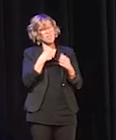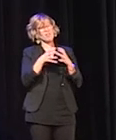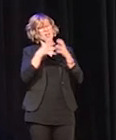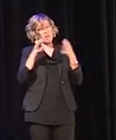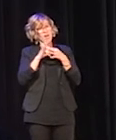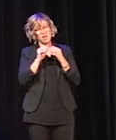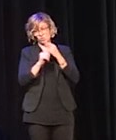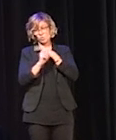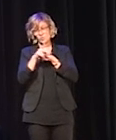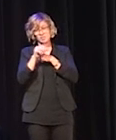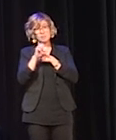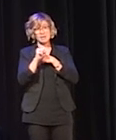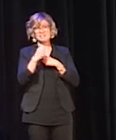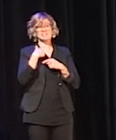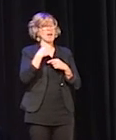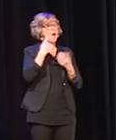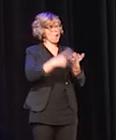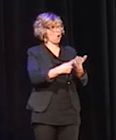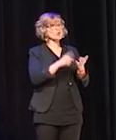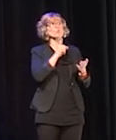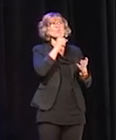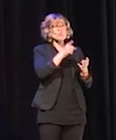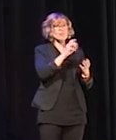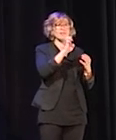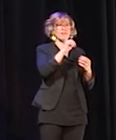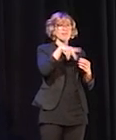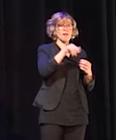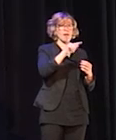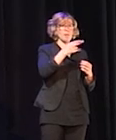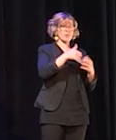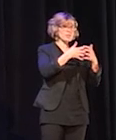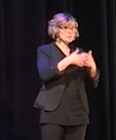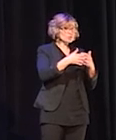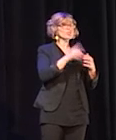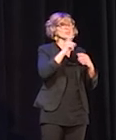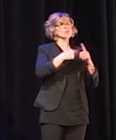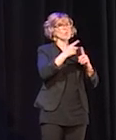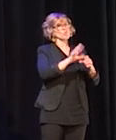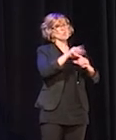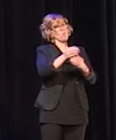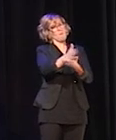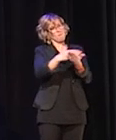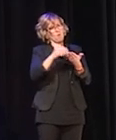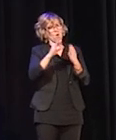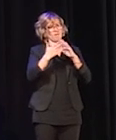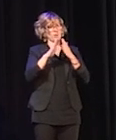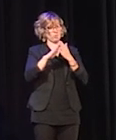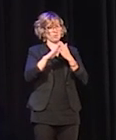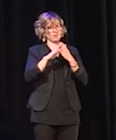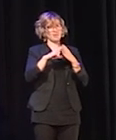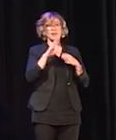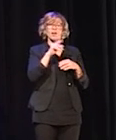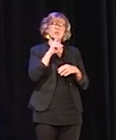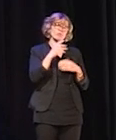I would argue that the true empathy machine in this will be when you are actually a part of a community. Think more along the lines of that. And it's